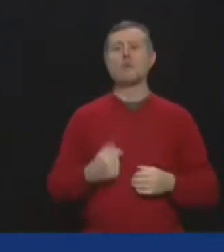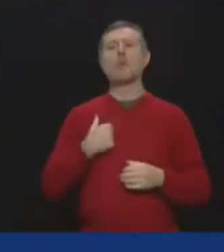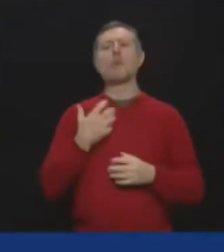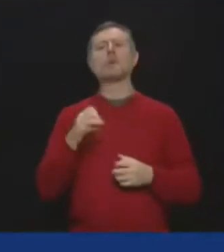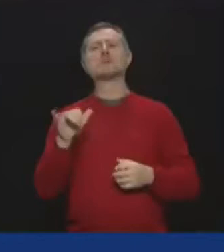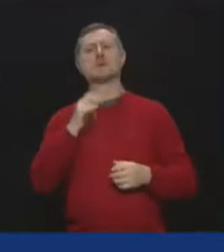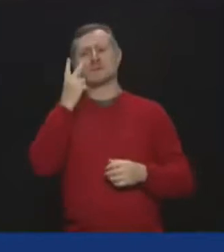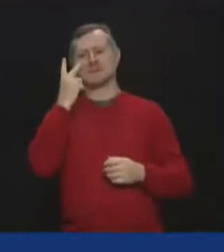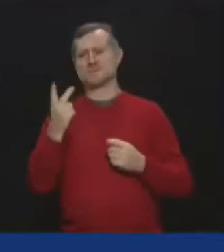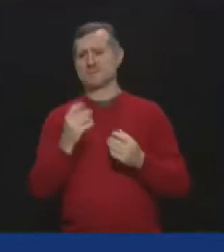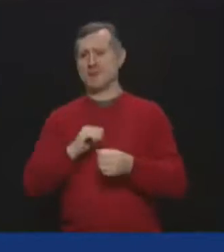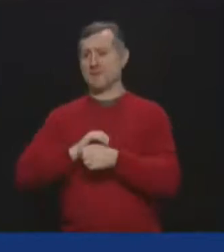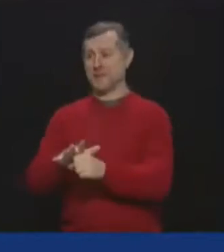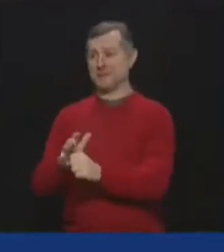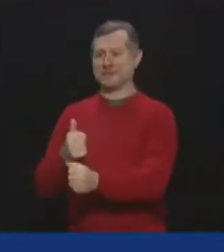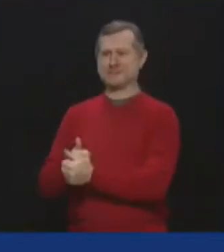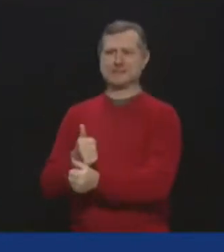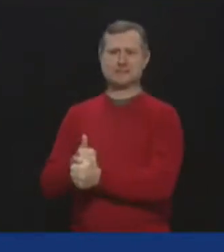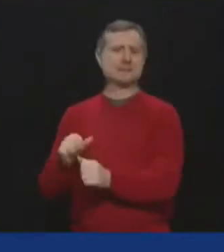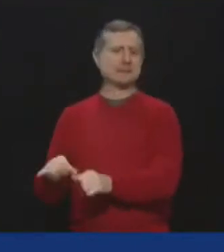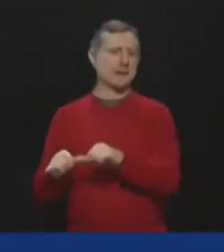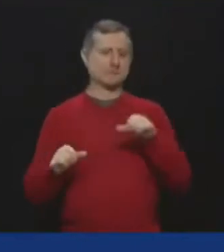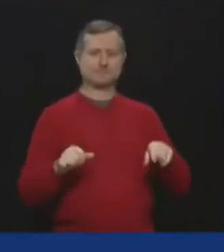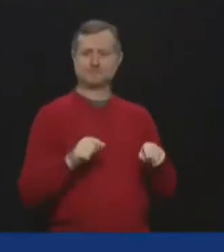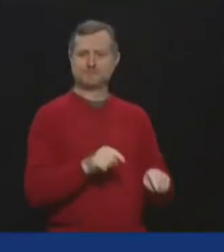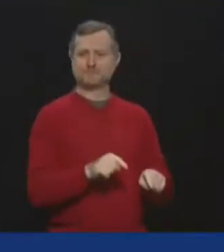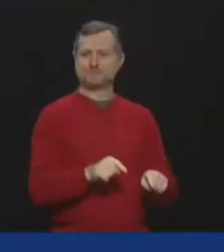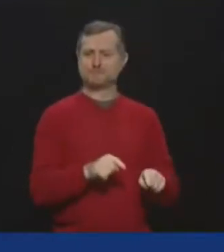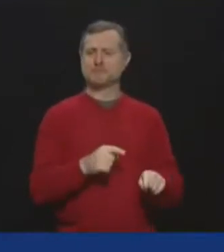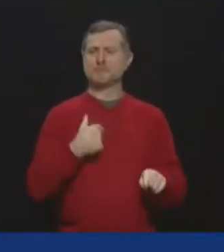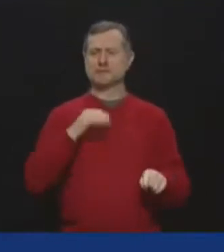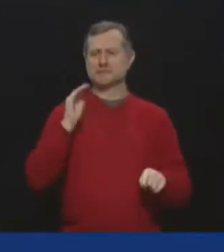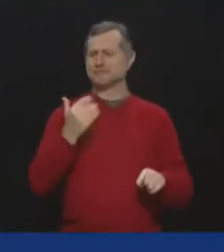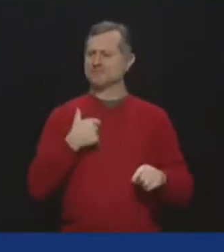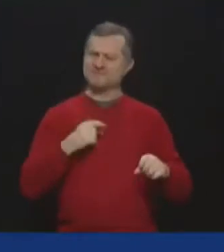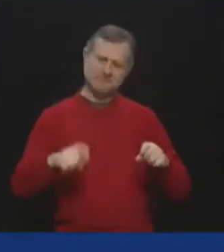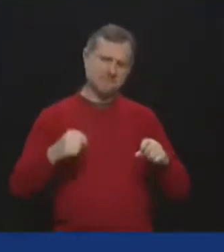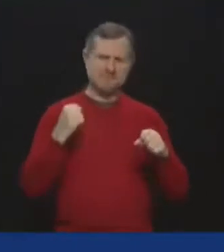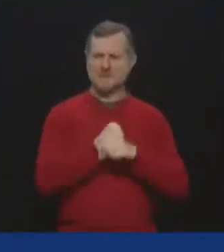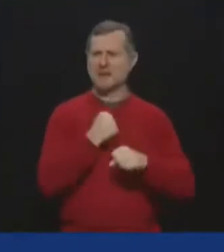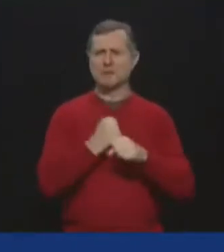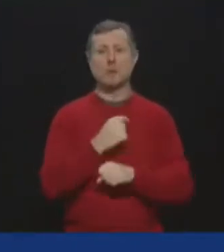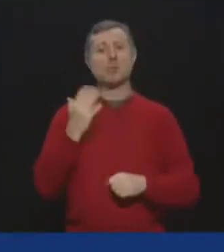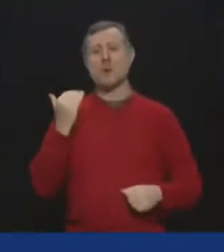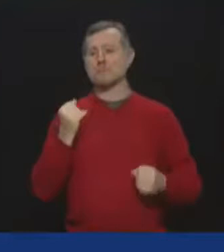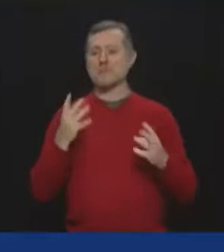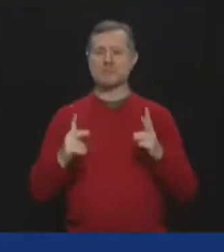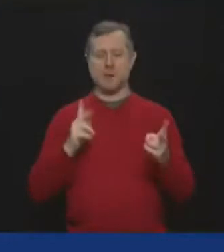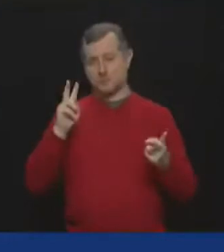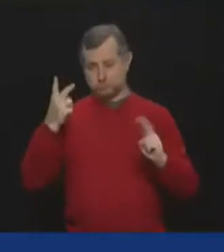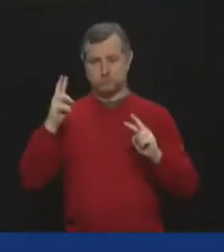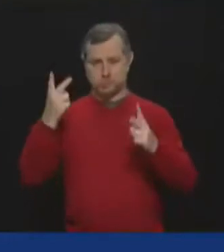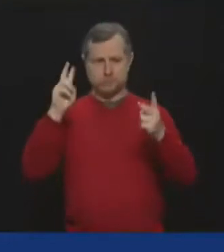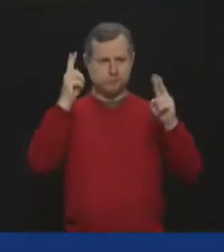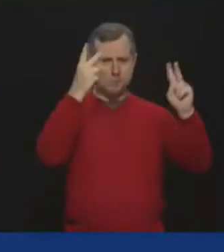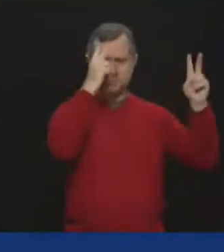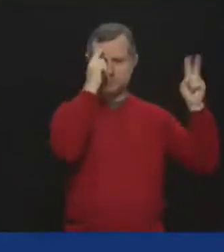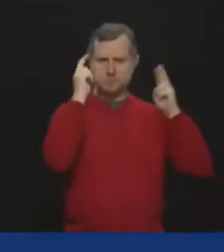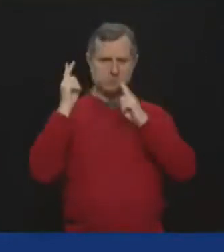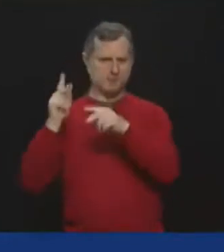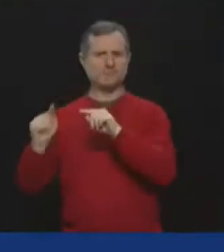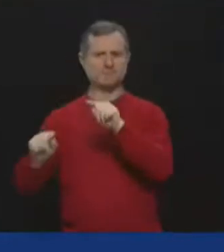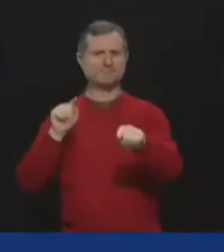this pandemic, we're also waging a war against misinformation, which is a polite way of